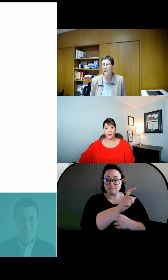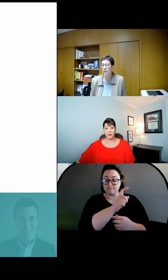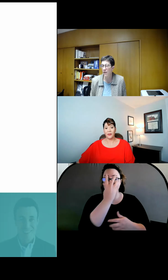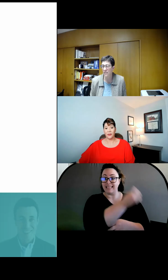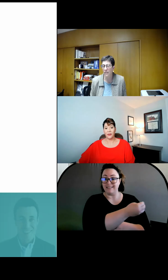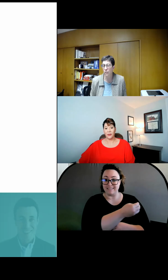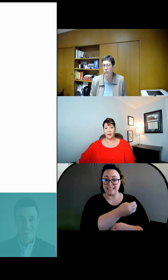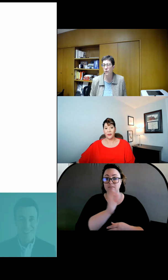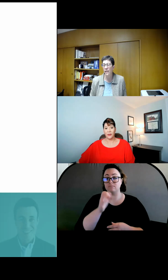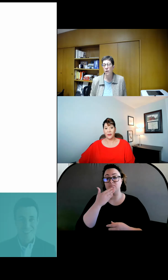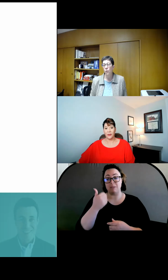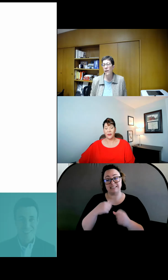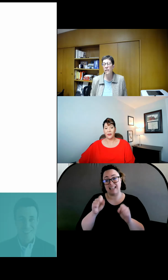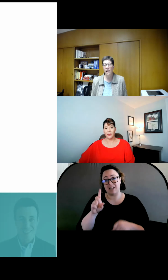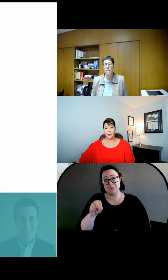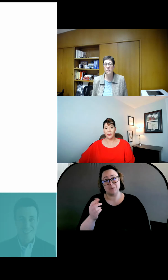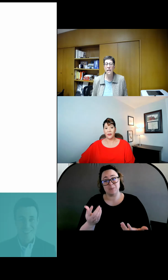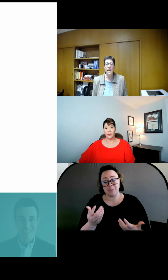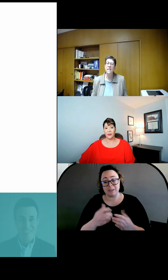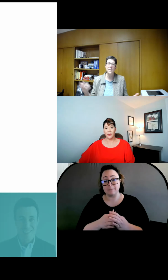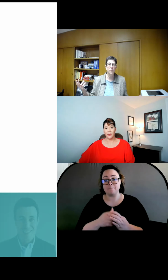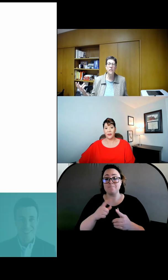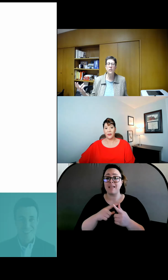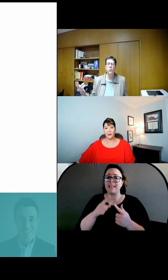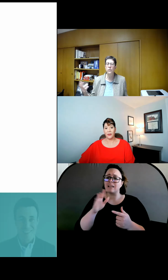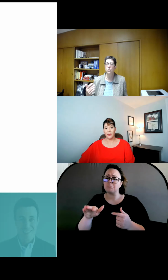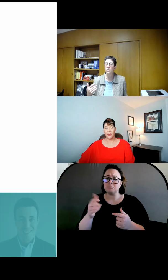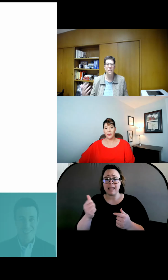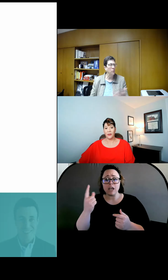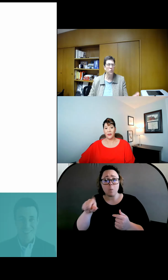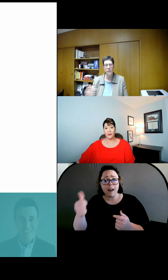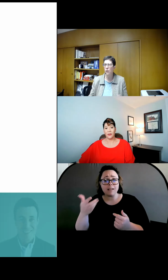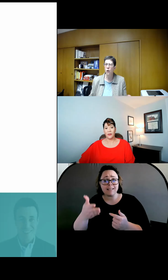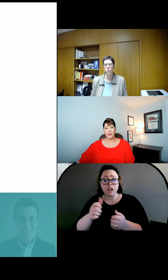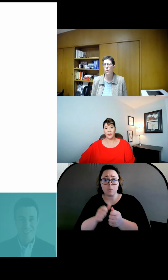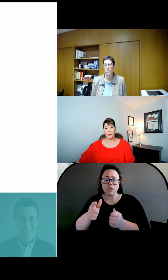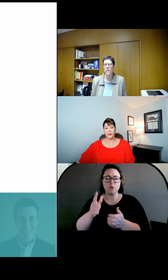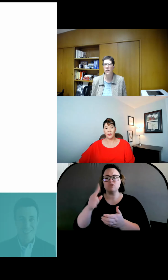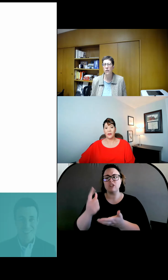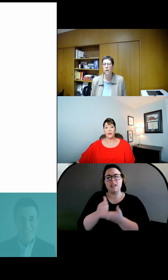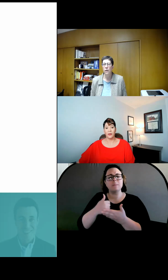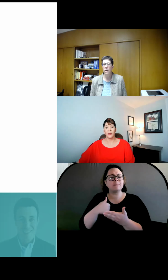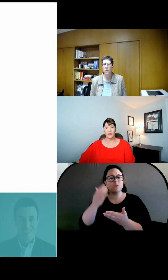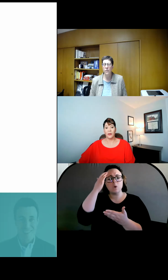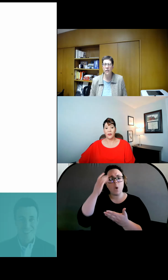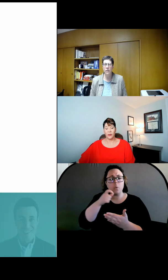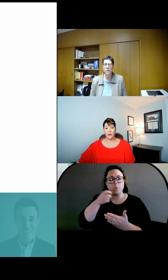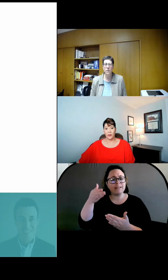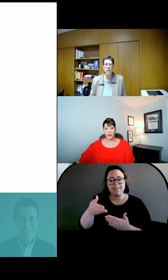that's kind of the best I can do. And then I can just say, hey, is anybody there with you? It just helps for me to know who all's there,